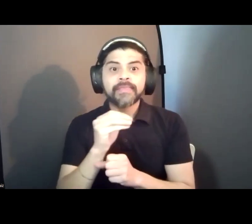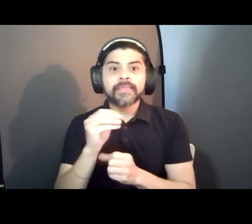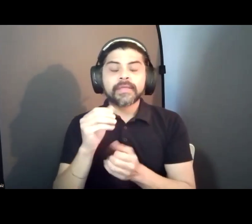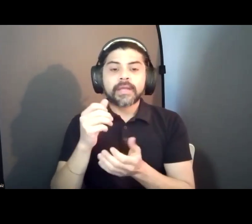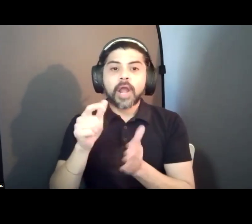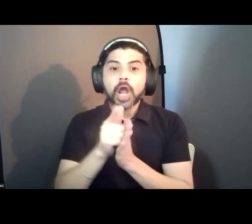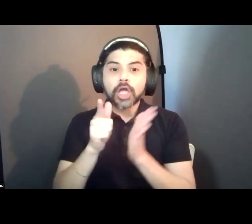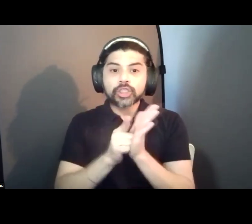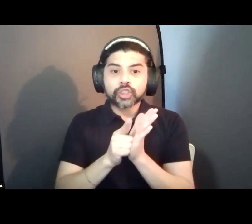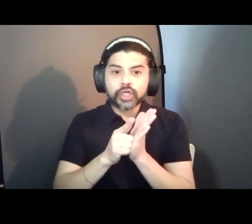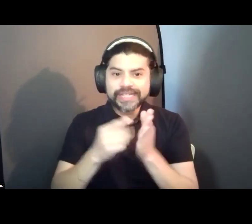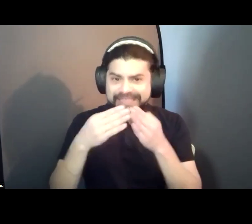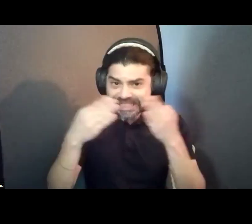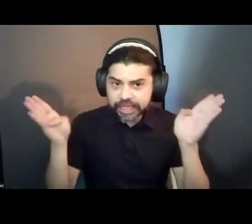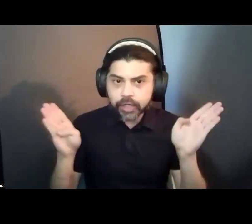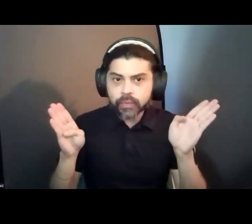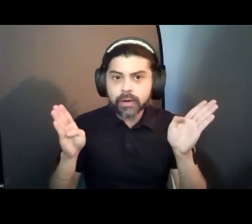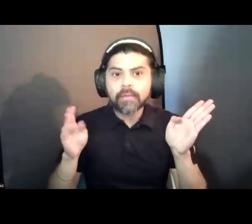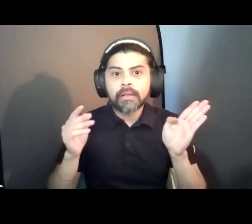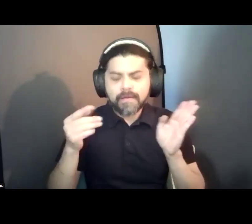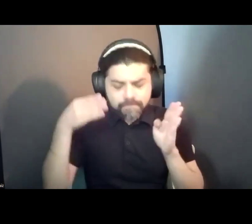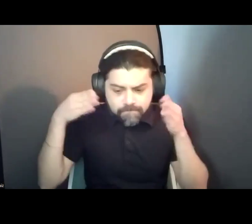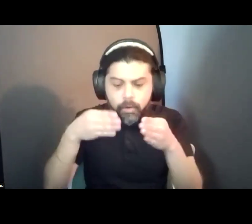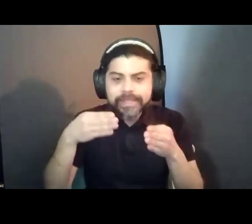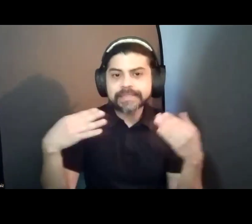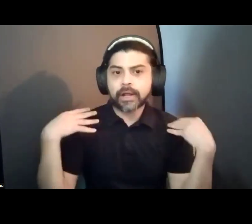focused on health and human services. And we are winning.